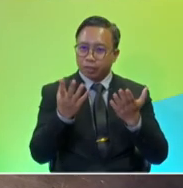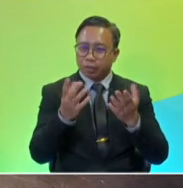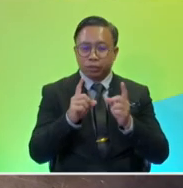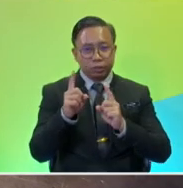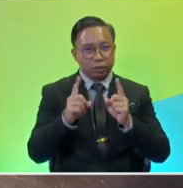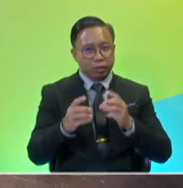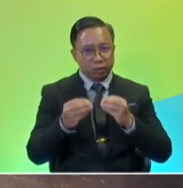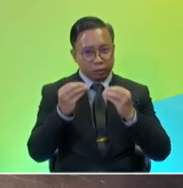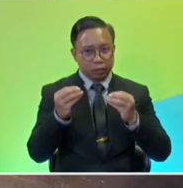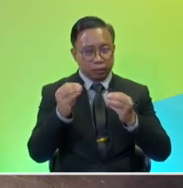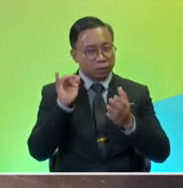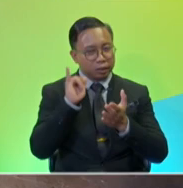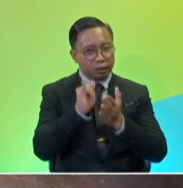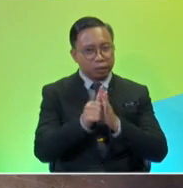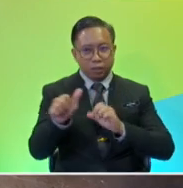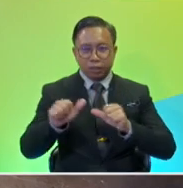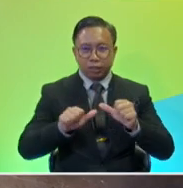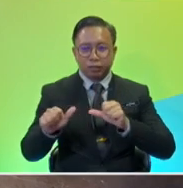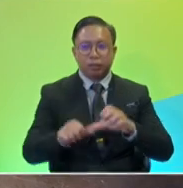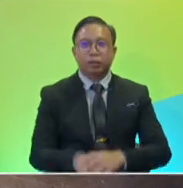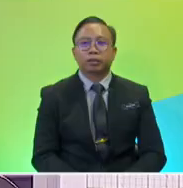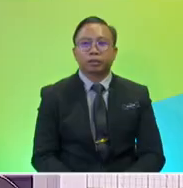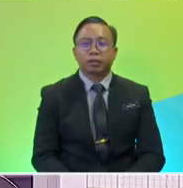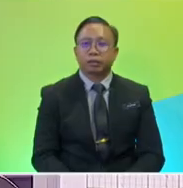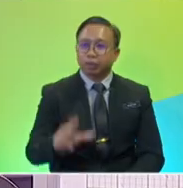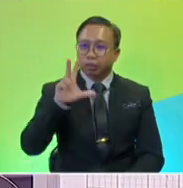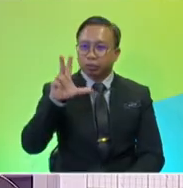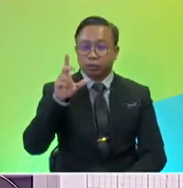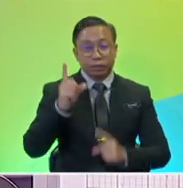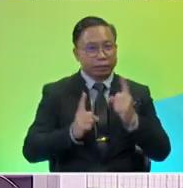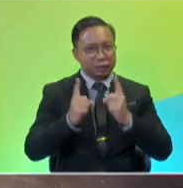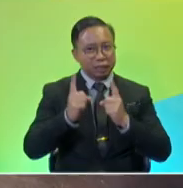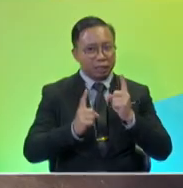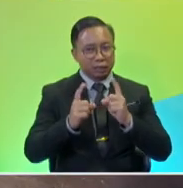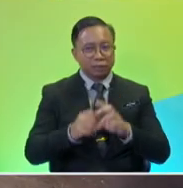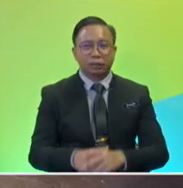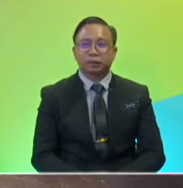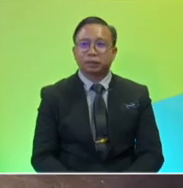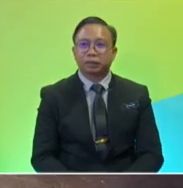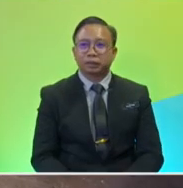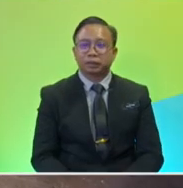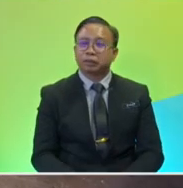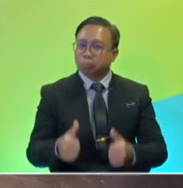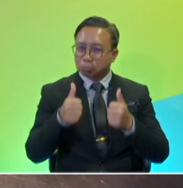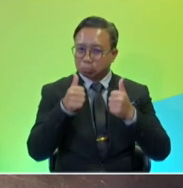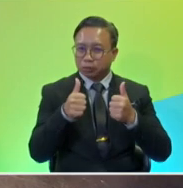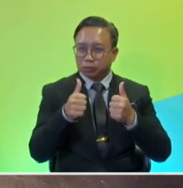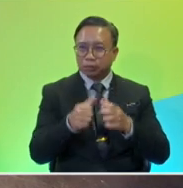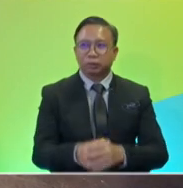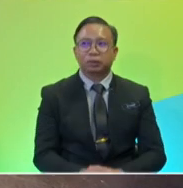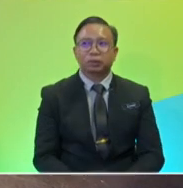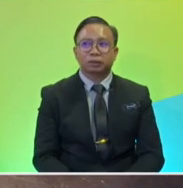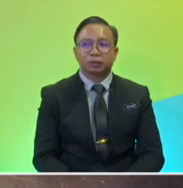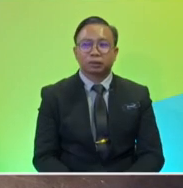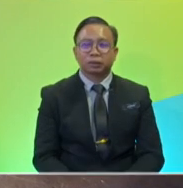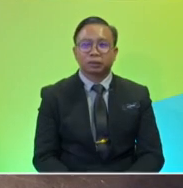reward them for this activity? Okay, I think they deserve 3 stars. 3 stars! Yes, amazing! Okay. Okay, well